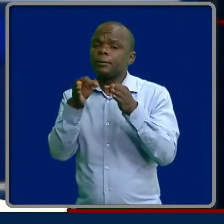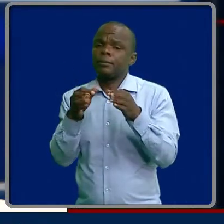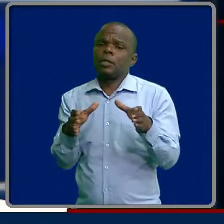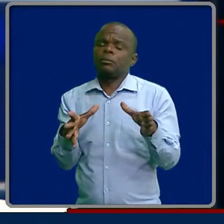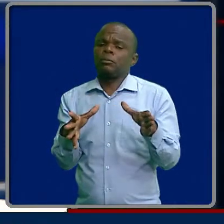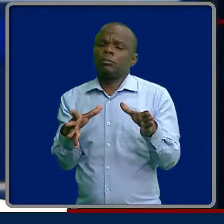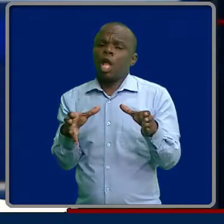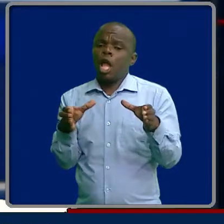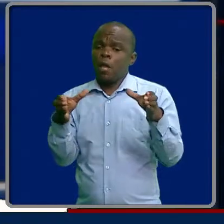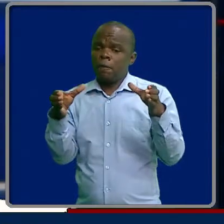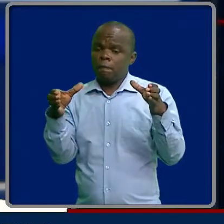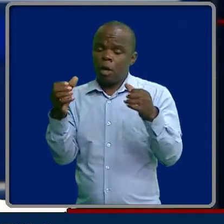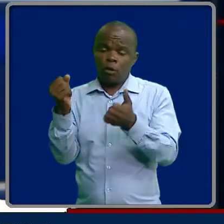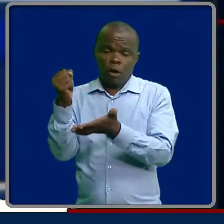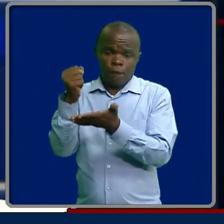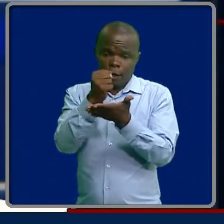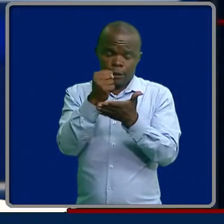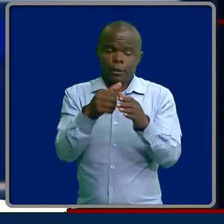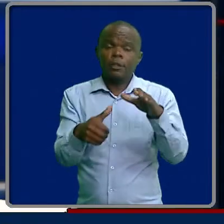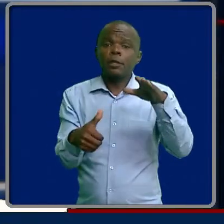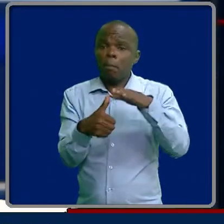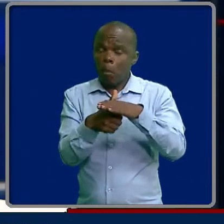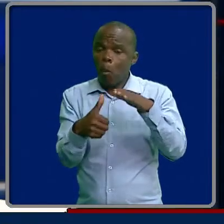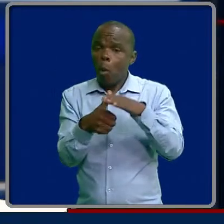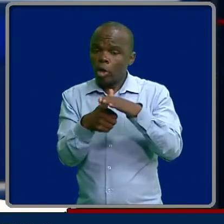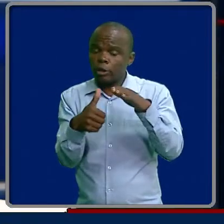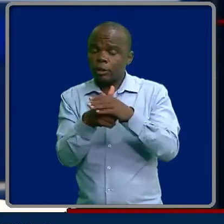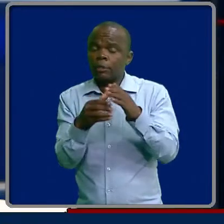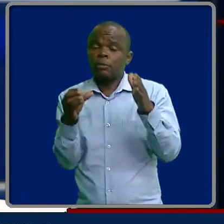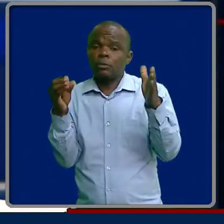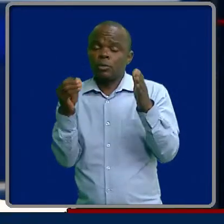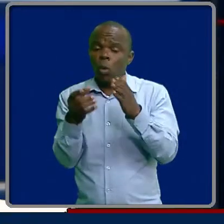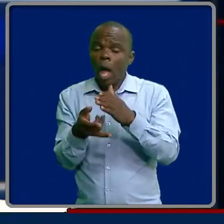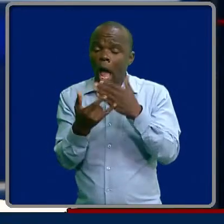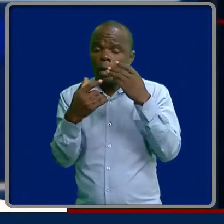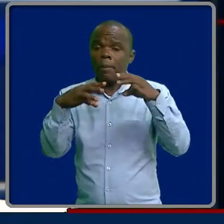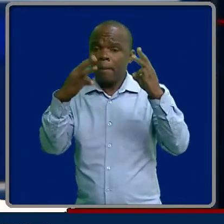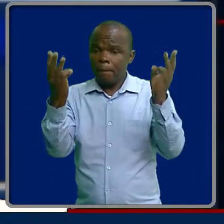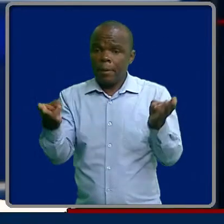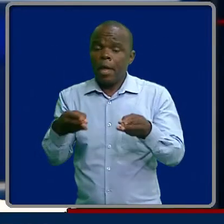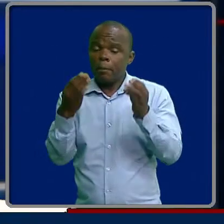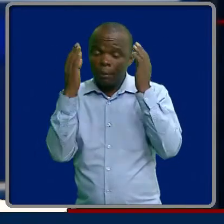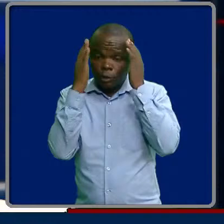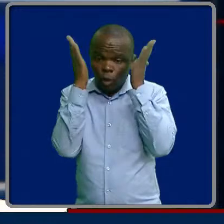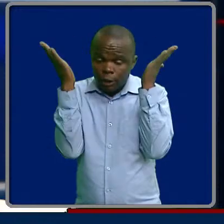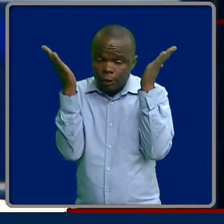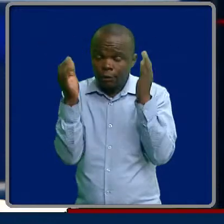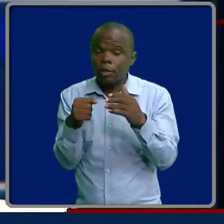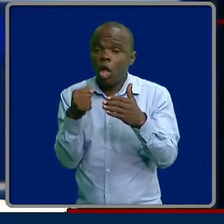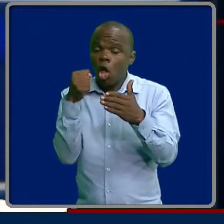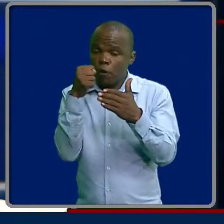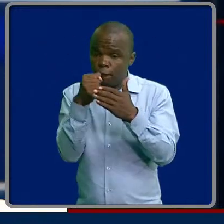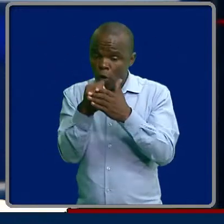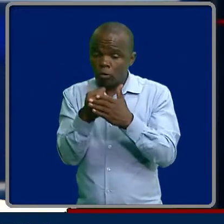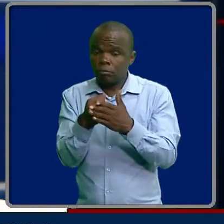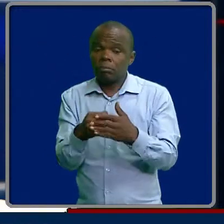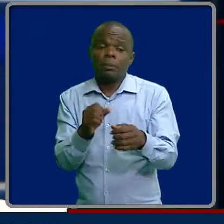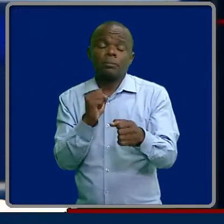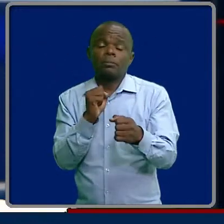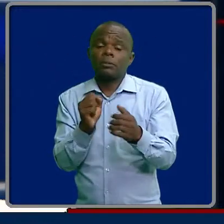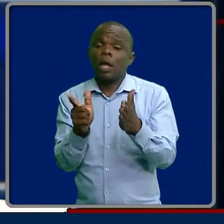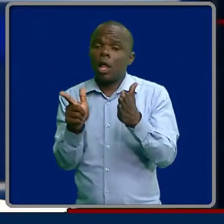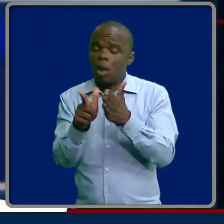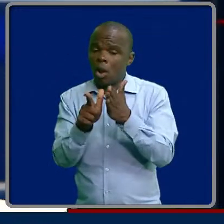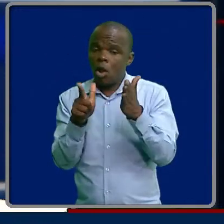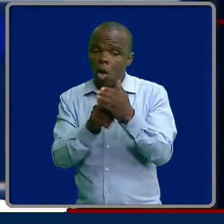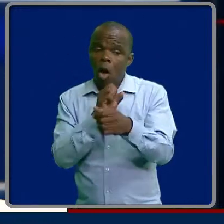some eMaSwati will be required to contribute in order to receive assistance. Mavuso was speaking during a workshop for the Ministry of Justice